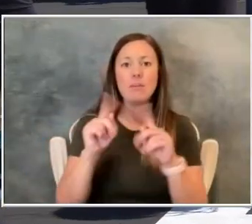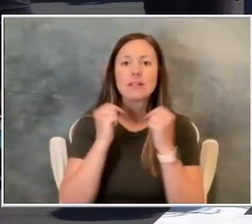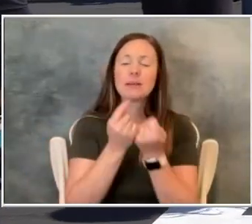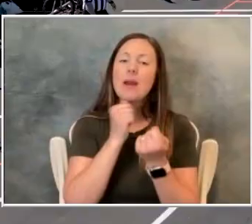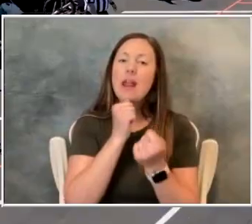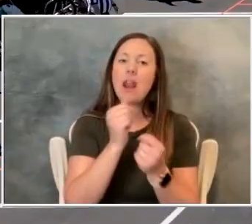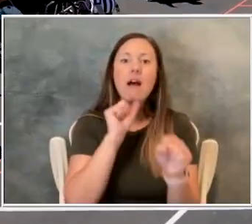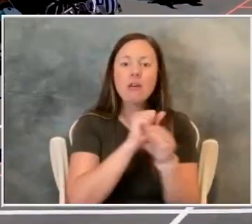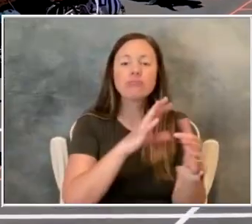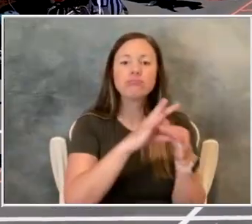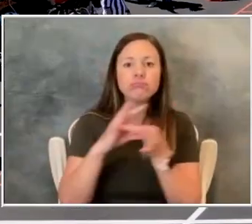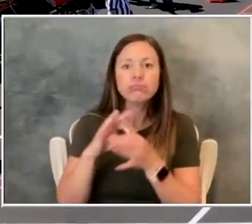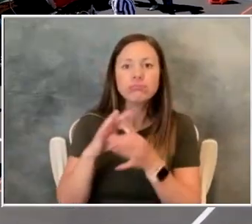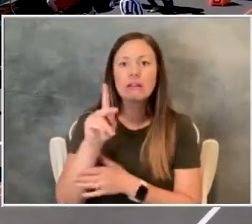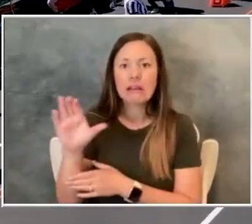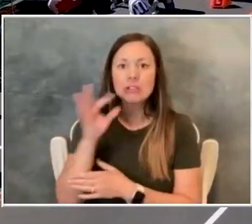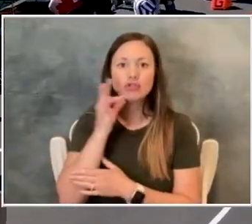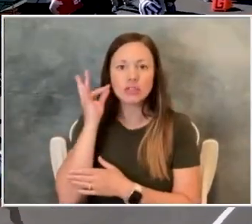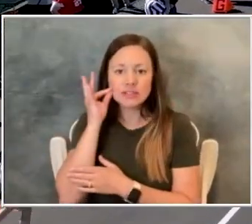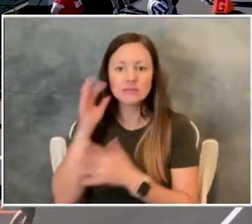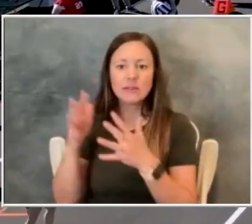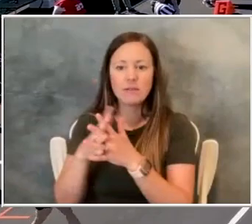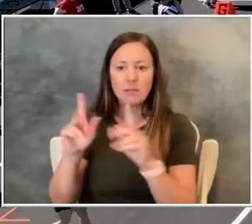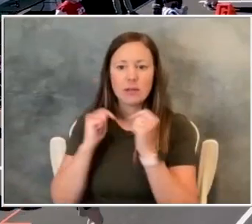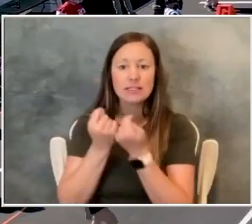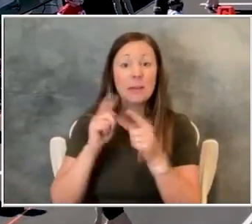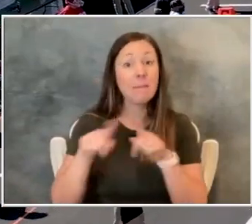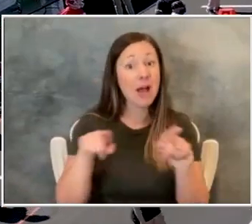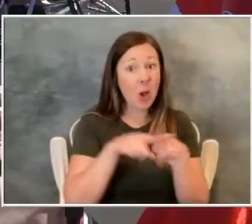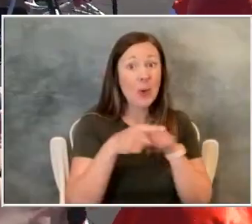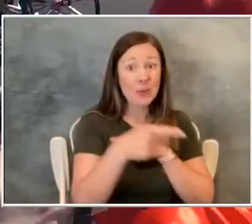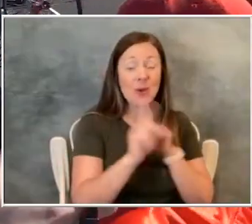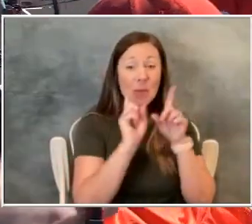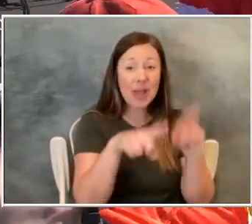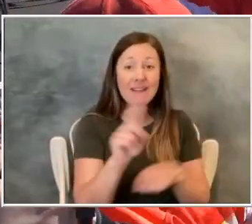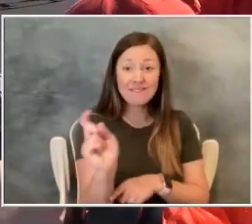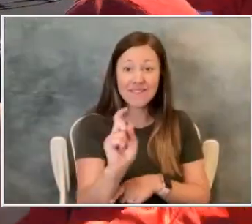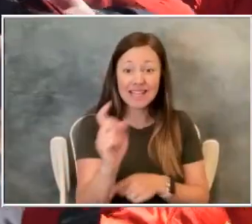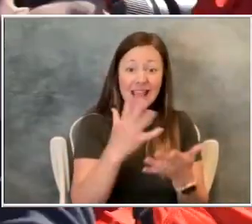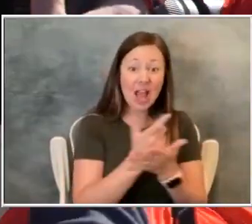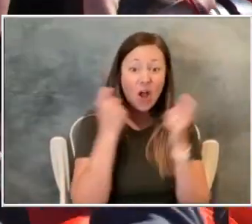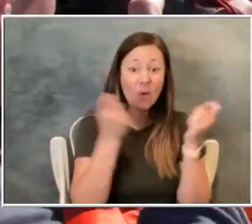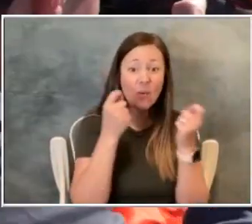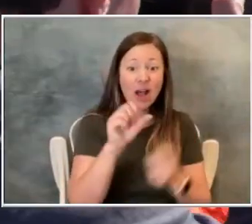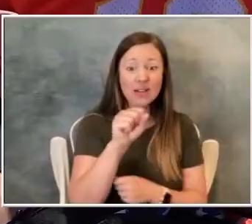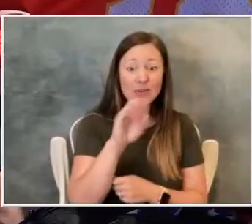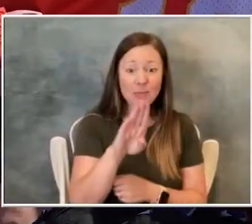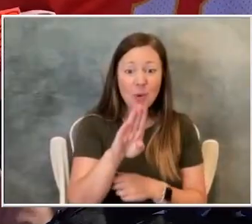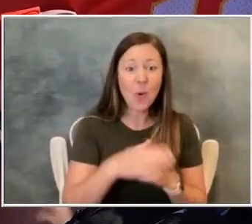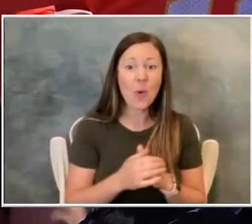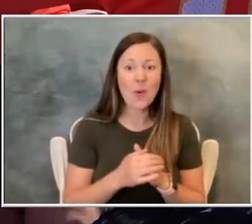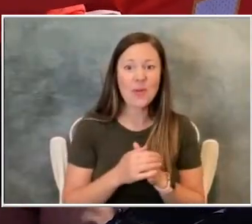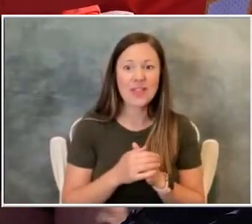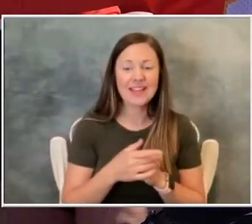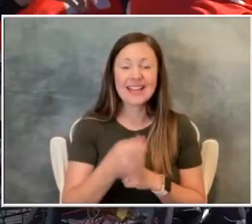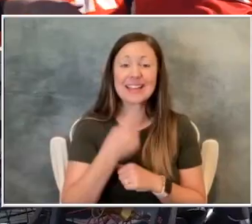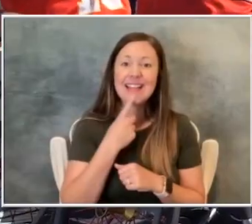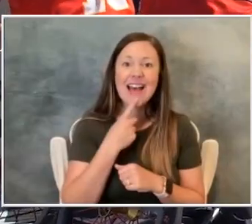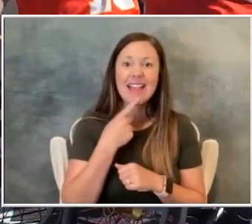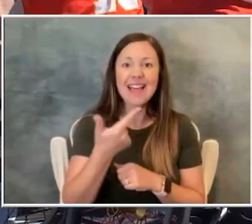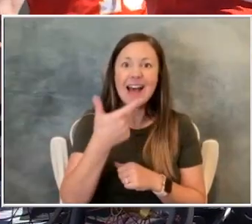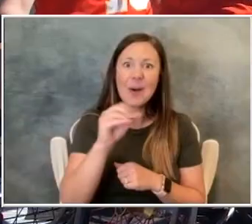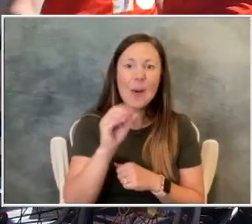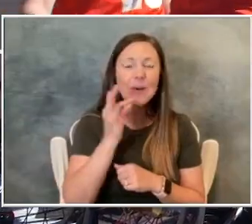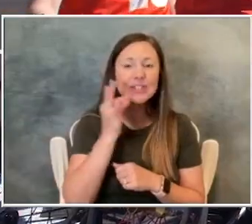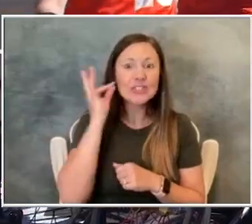City Chiefs, they also went to Phoenix and won the Super Bowl. So So far this year, they